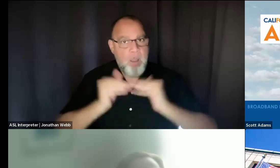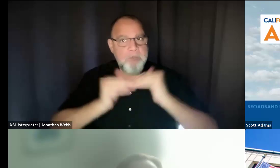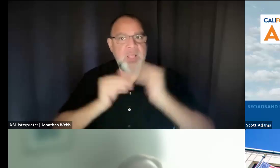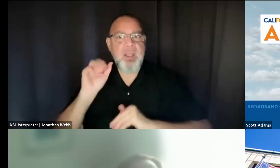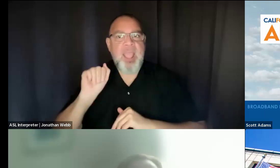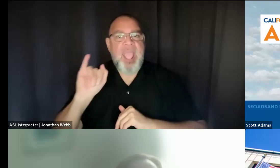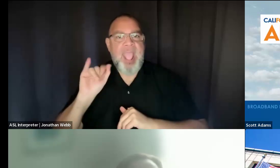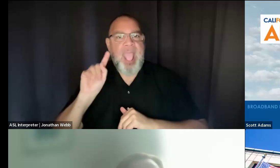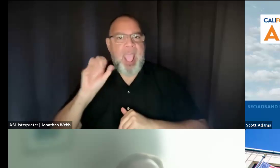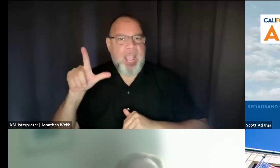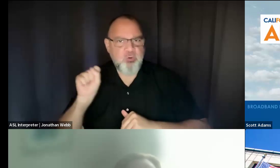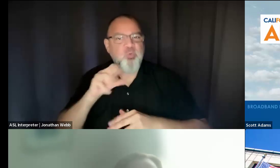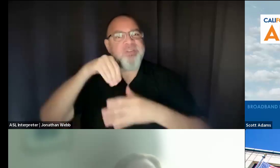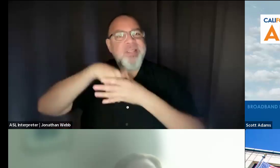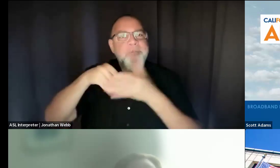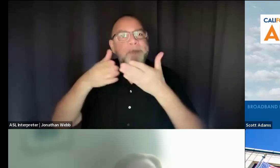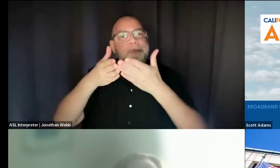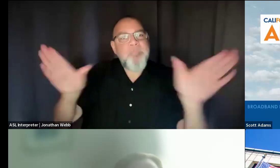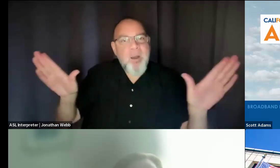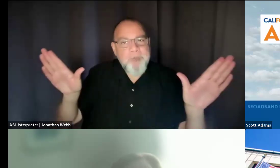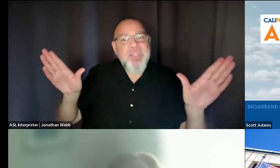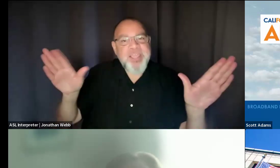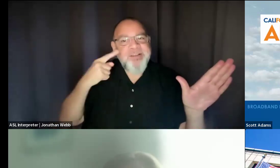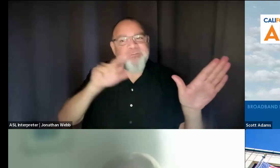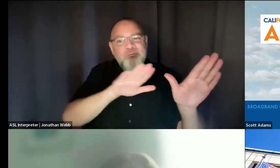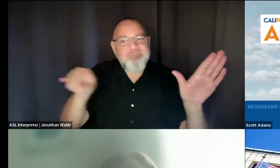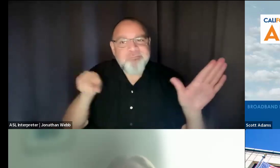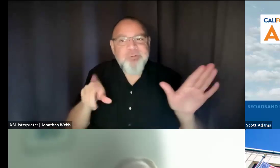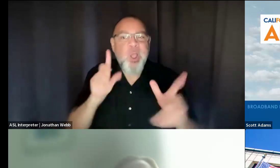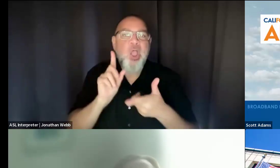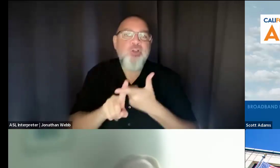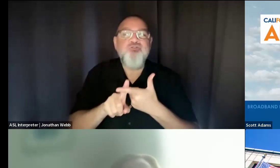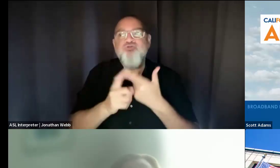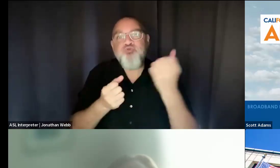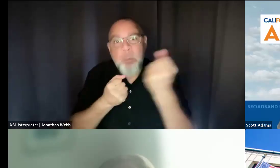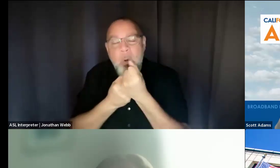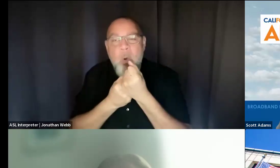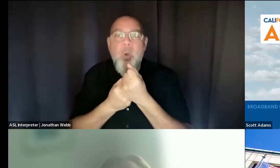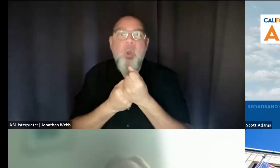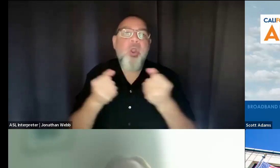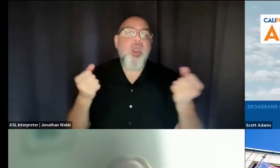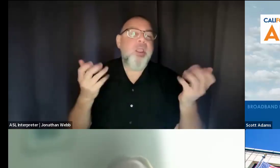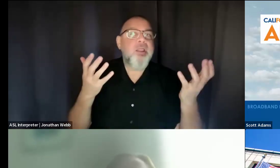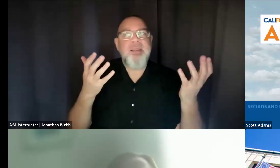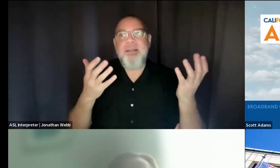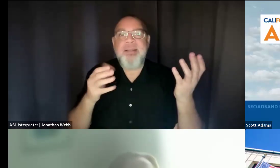will, in the public interest, whether it's to serve, civic participation, to serve